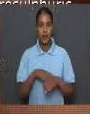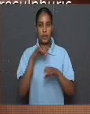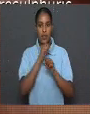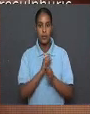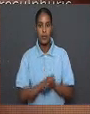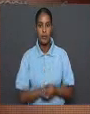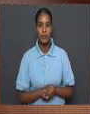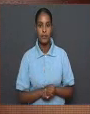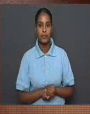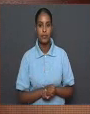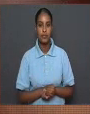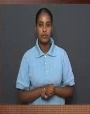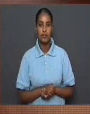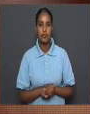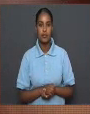Time's up!